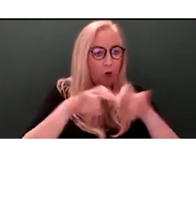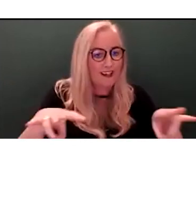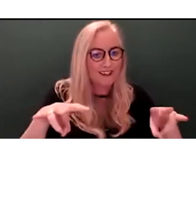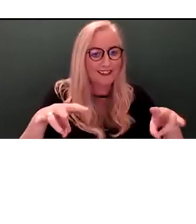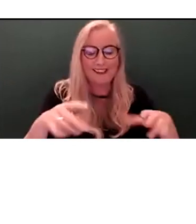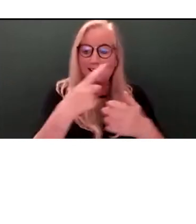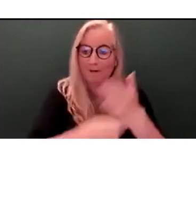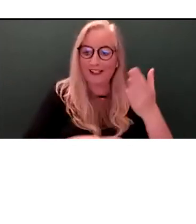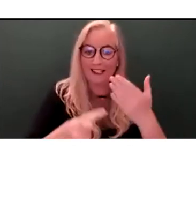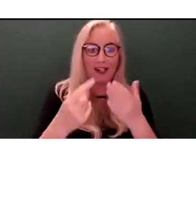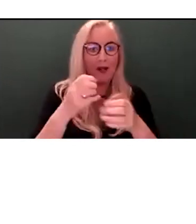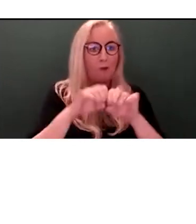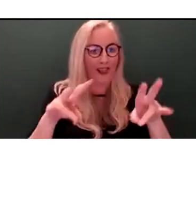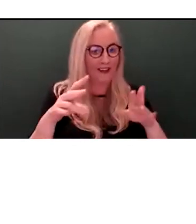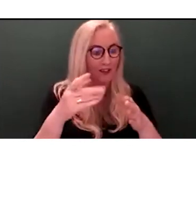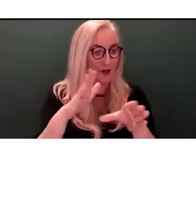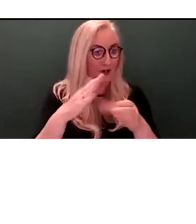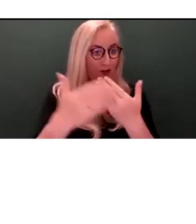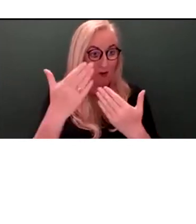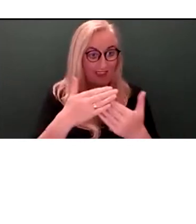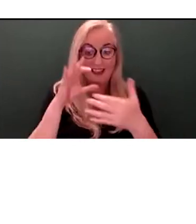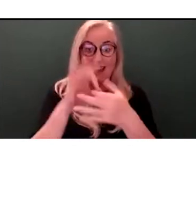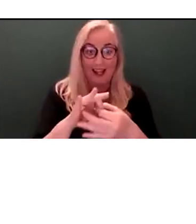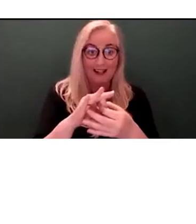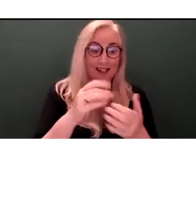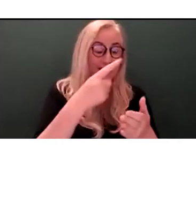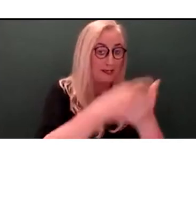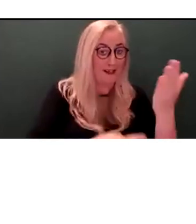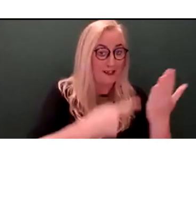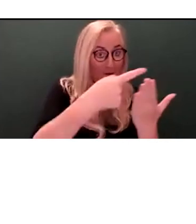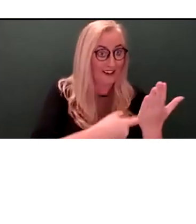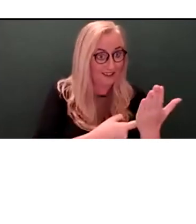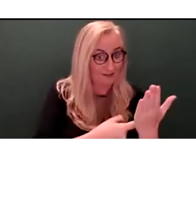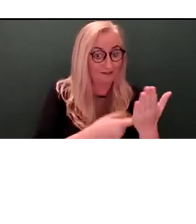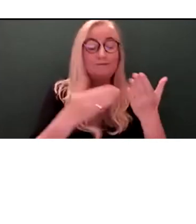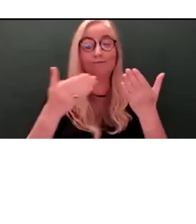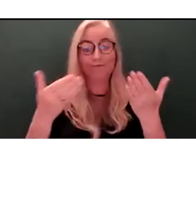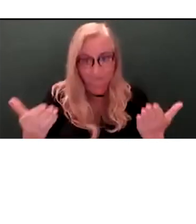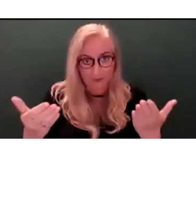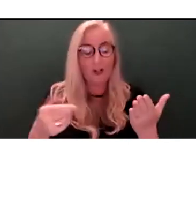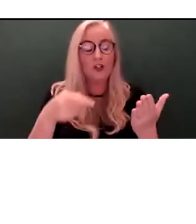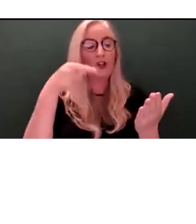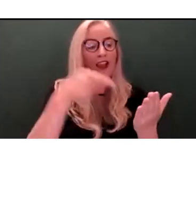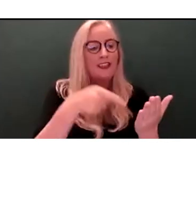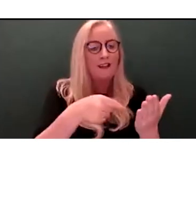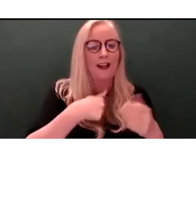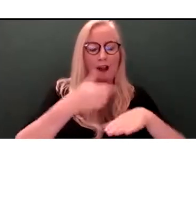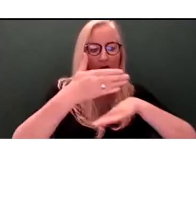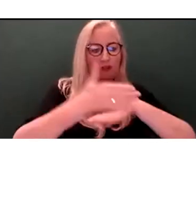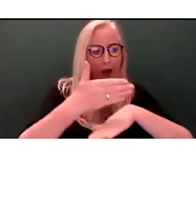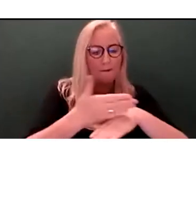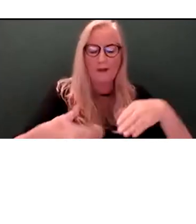and Youth in the coordination of disability policy. So in doing that, our functions